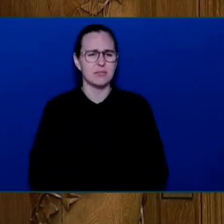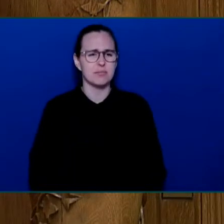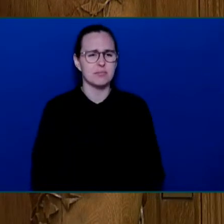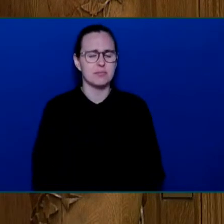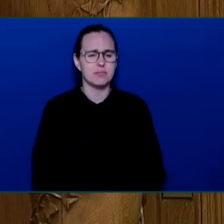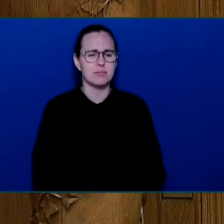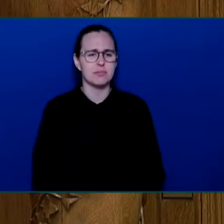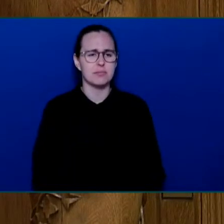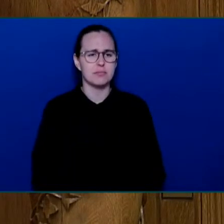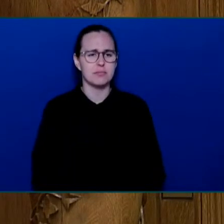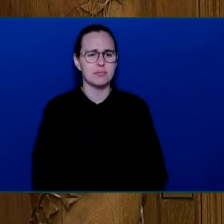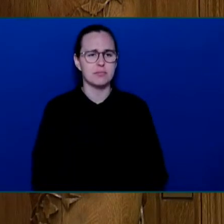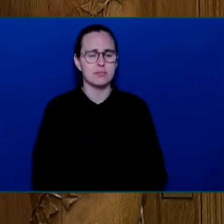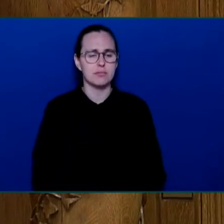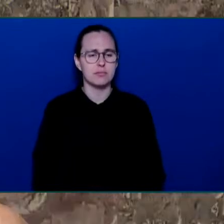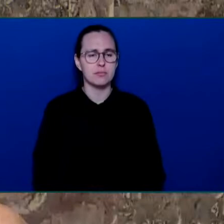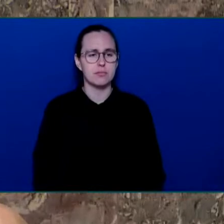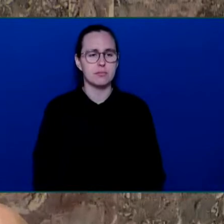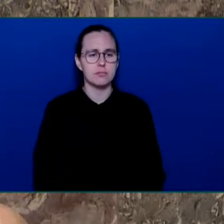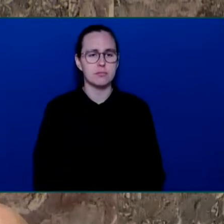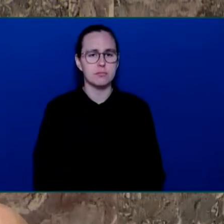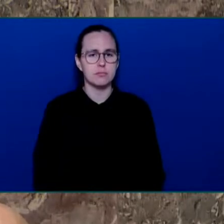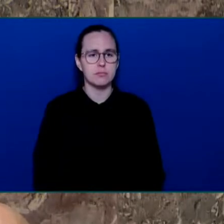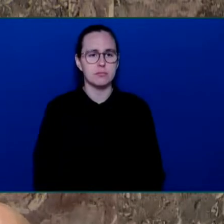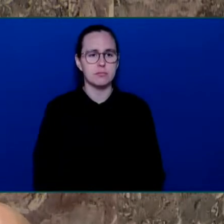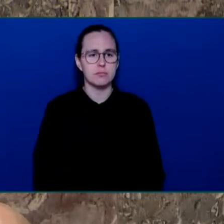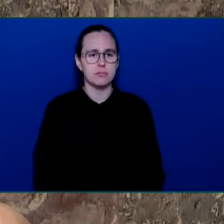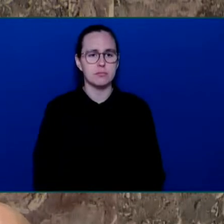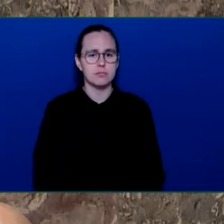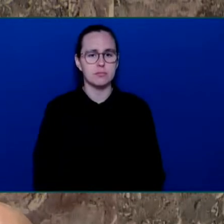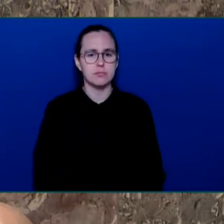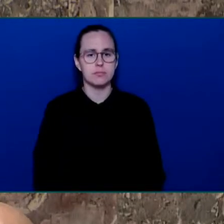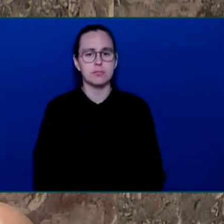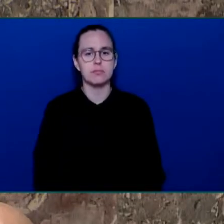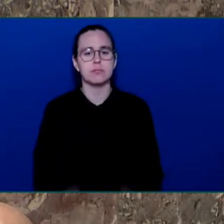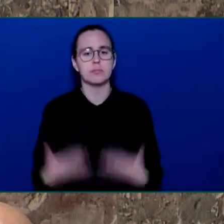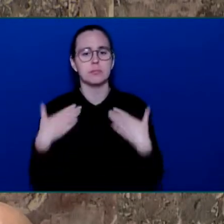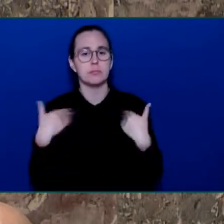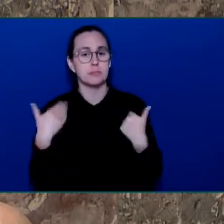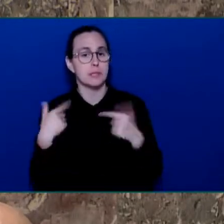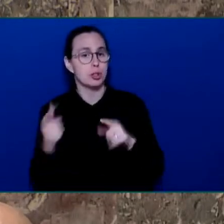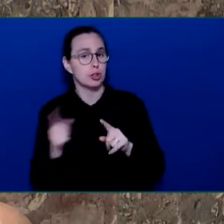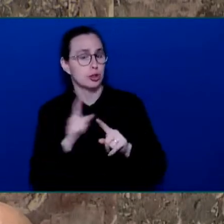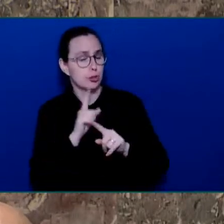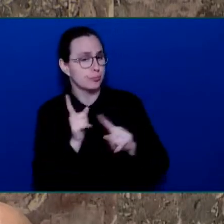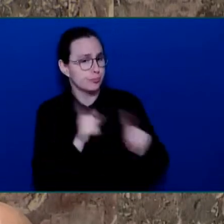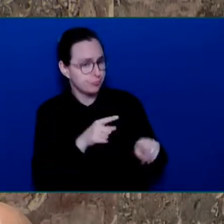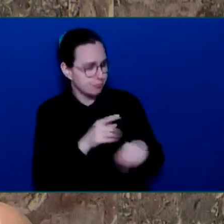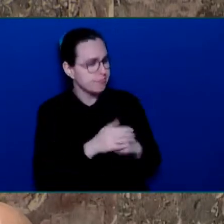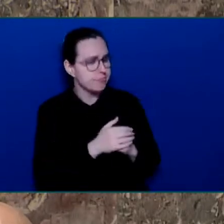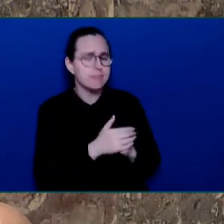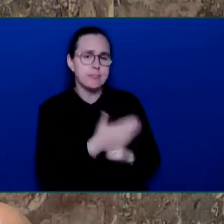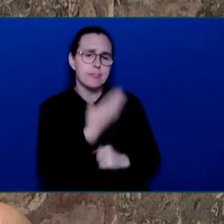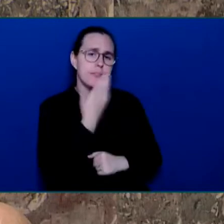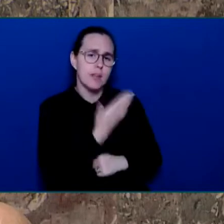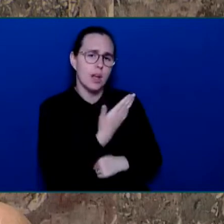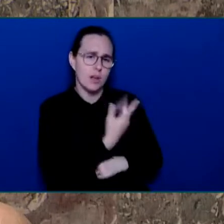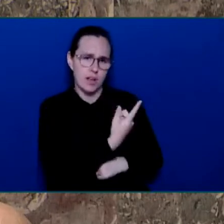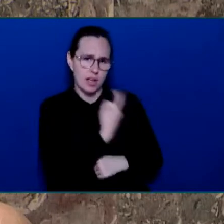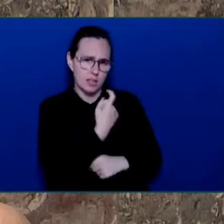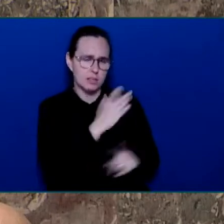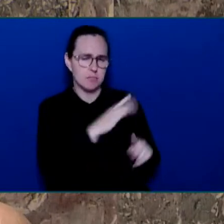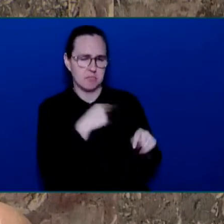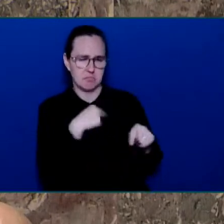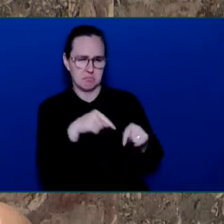Thank you, Honourable Speaker. Thank you to the member opposite for the question. Let's just go back to yesterday for one brief moment, because I want to acknowledge